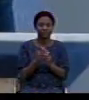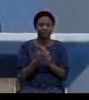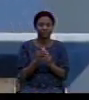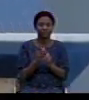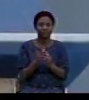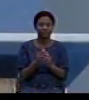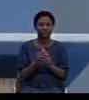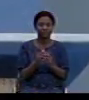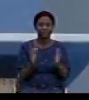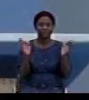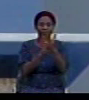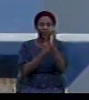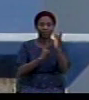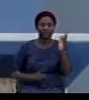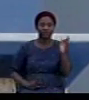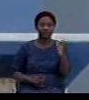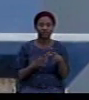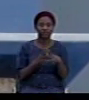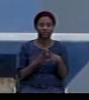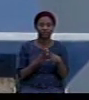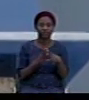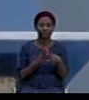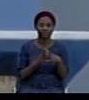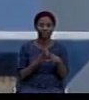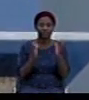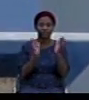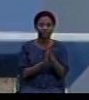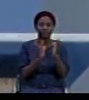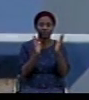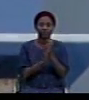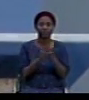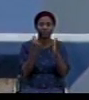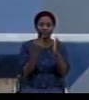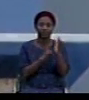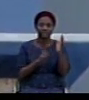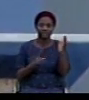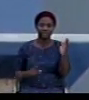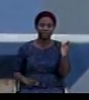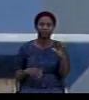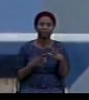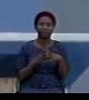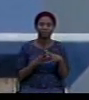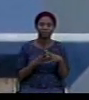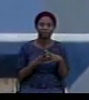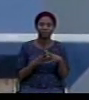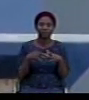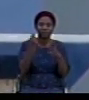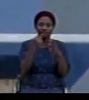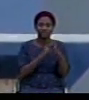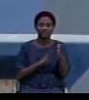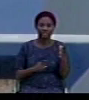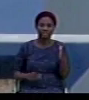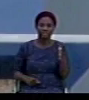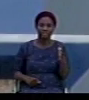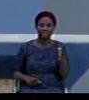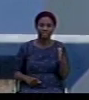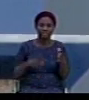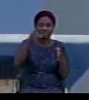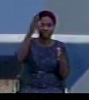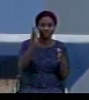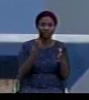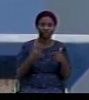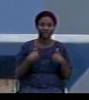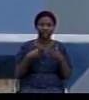Praise the Lord. Praise the Lord. The Lord God has shown to us